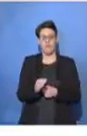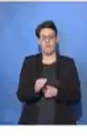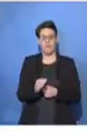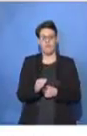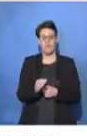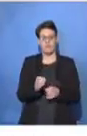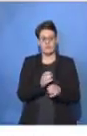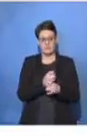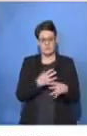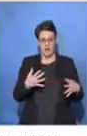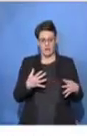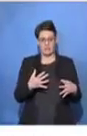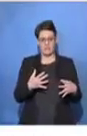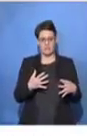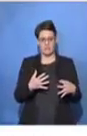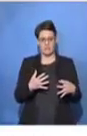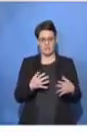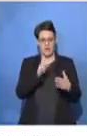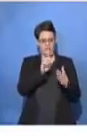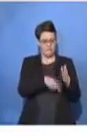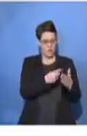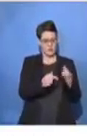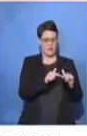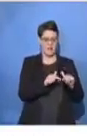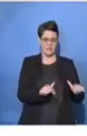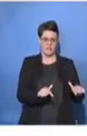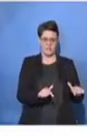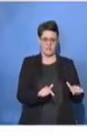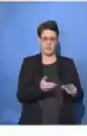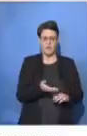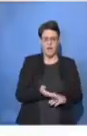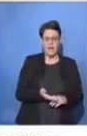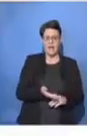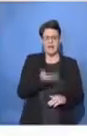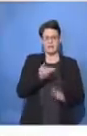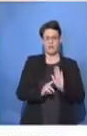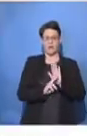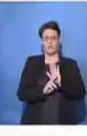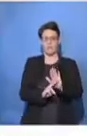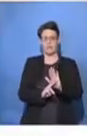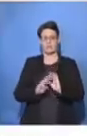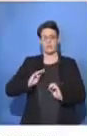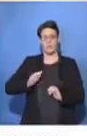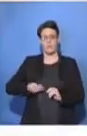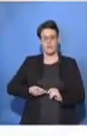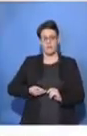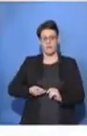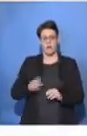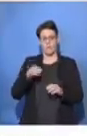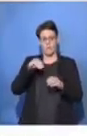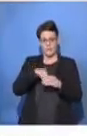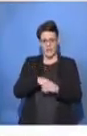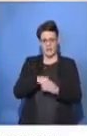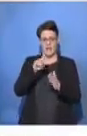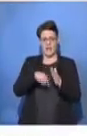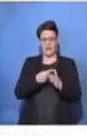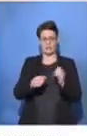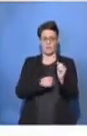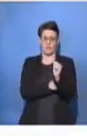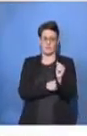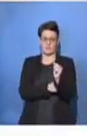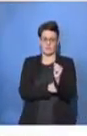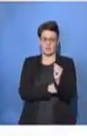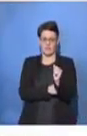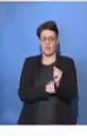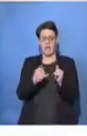starting at the voting level to increase the representation of women in elected offices in line with